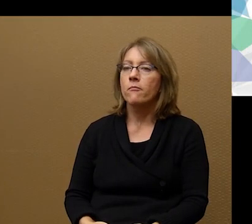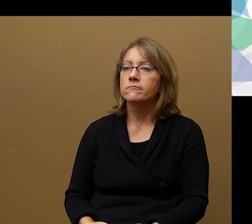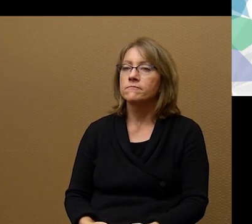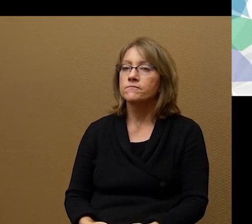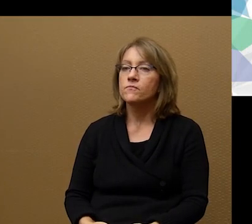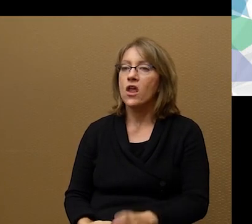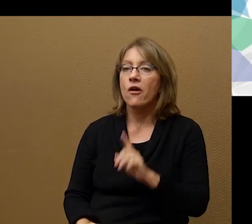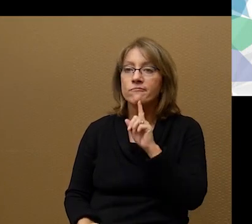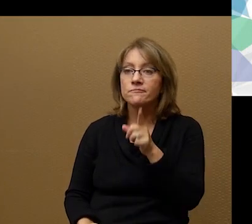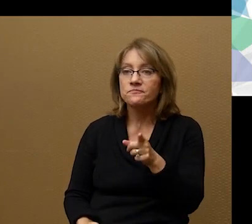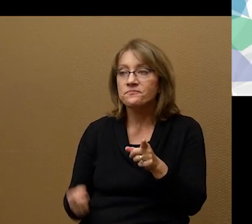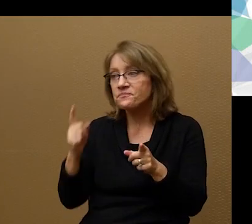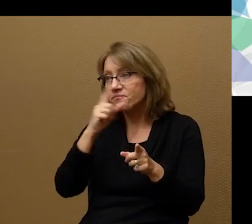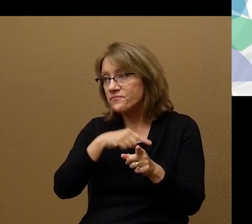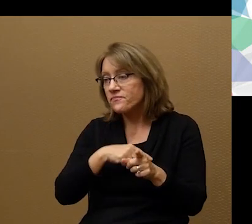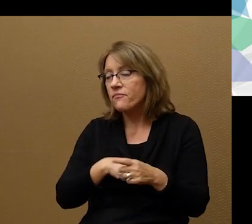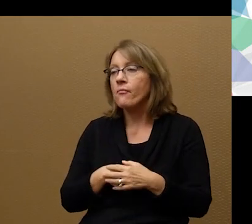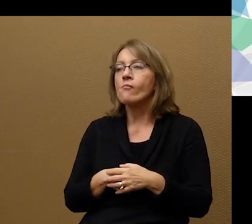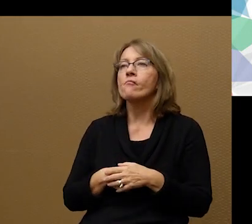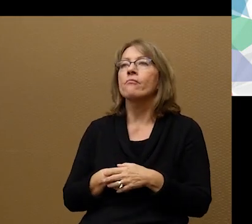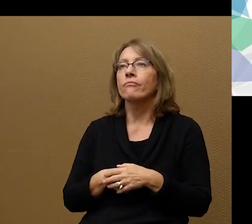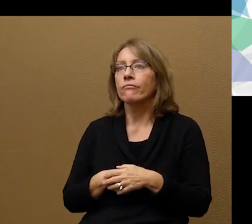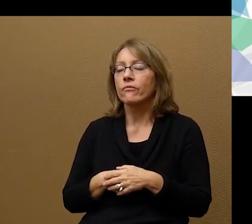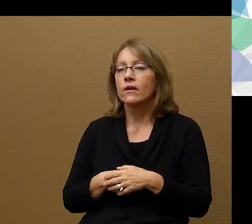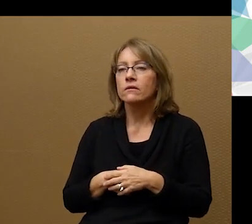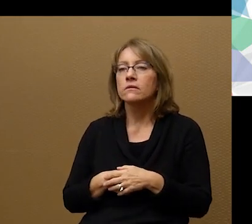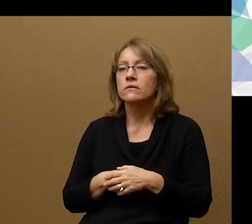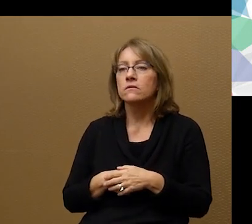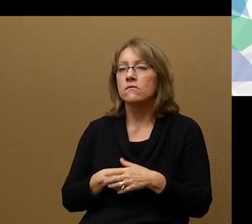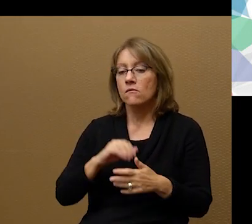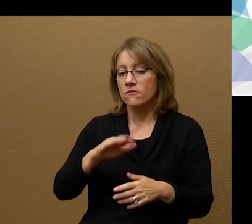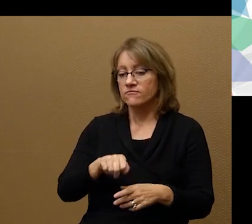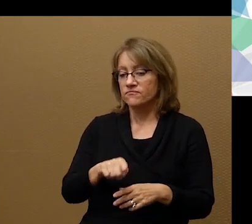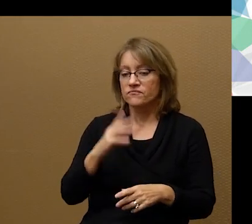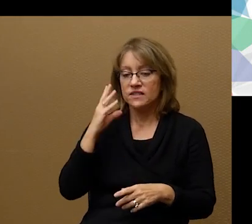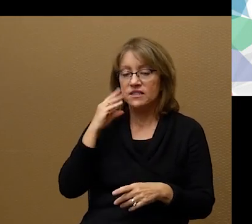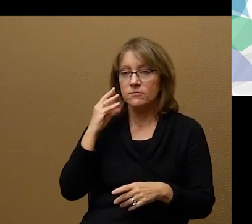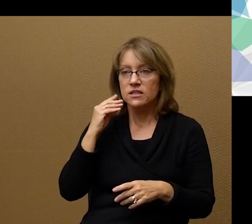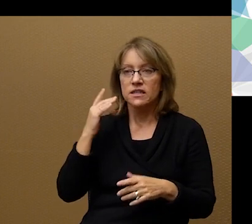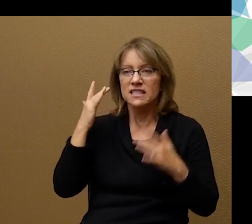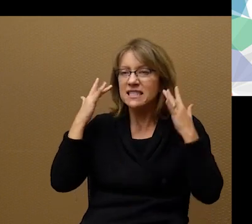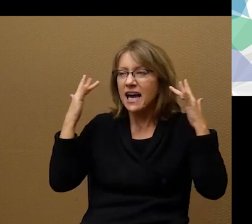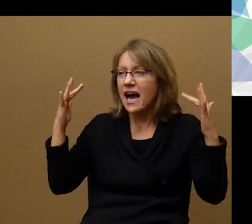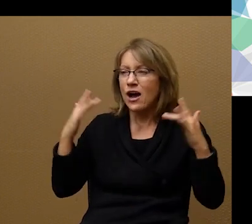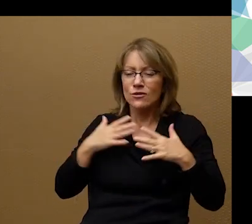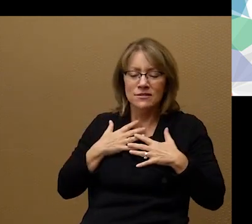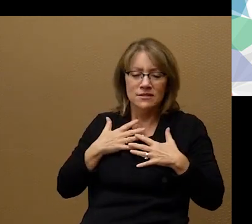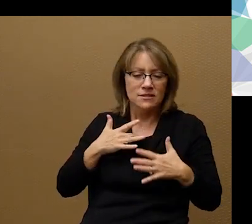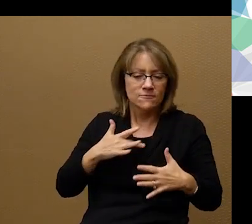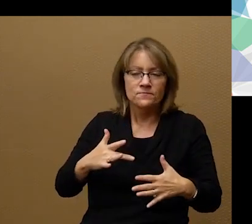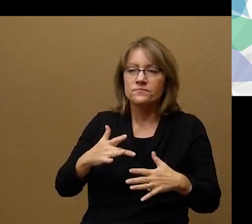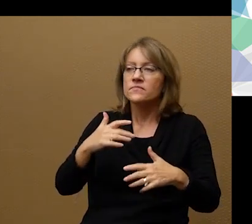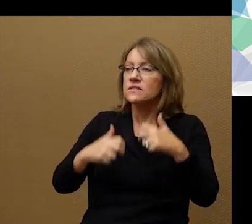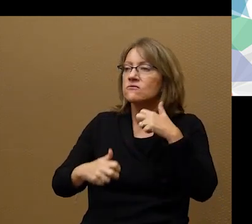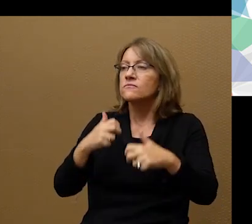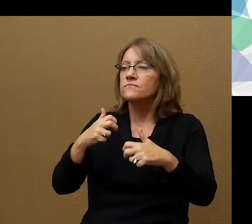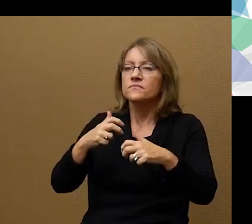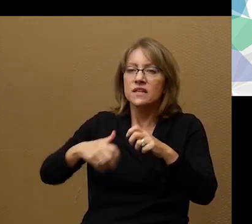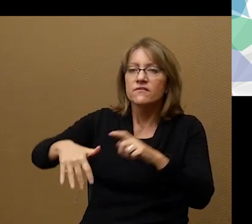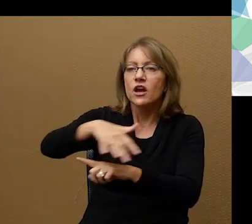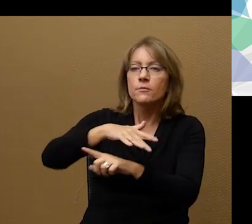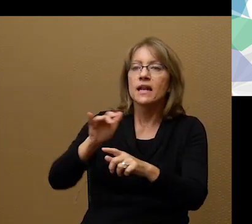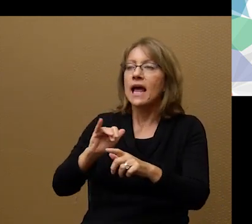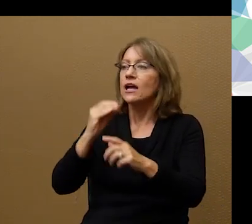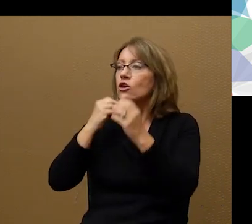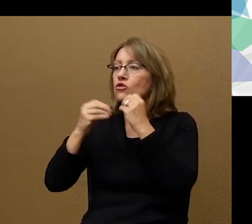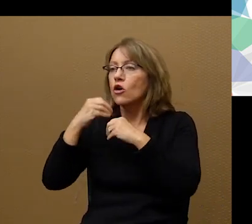True or false? A child who is experiencing sound sensitivities may have difficulty in environments such as the grocery